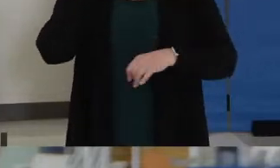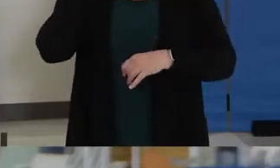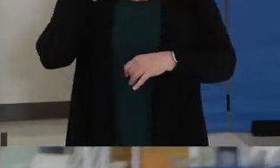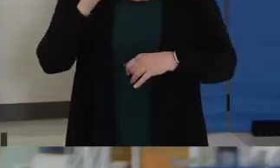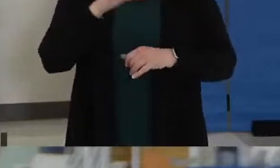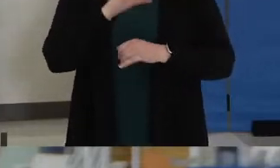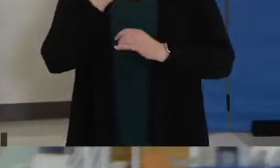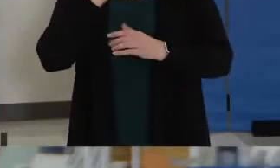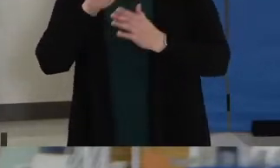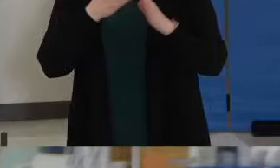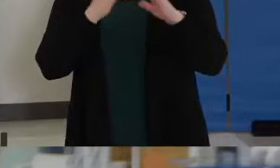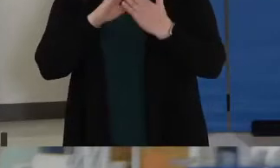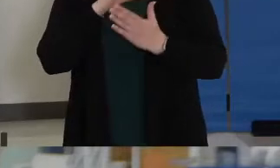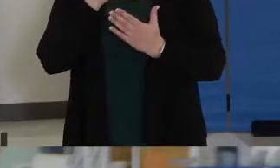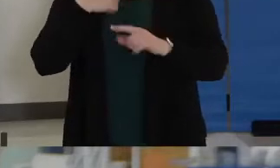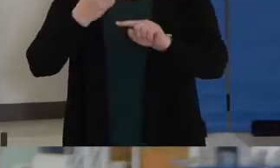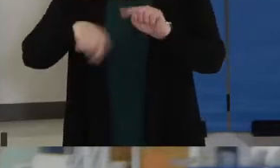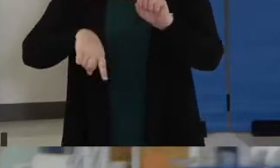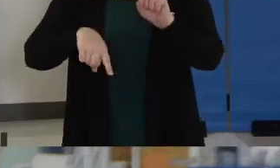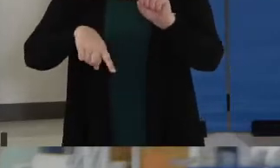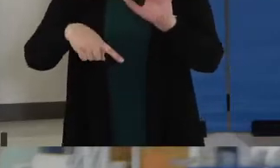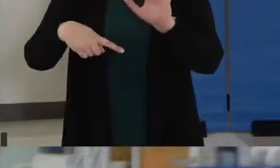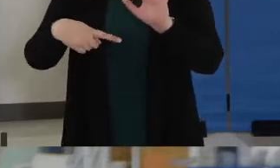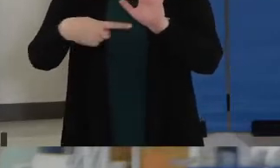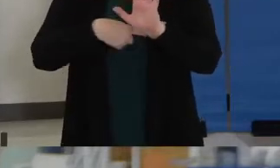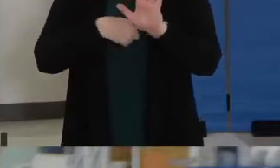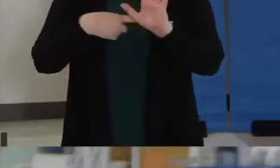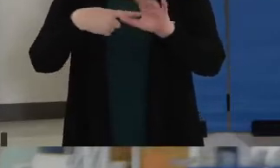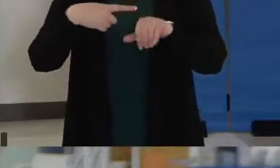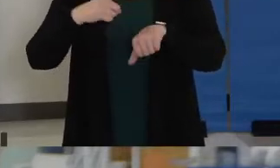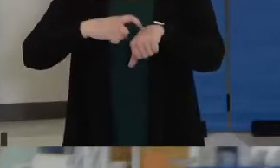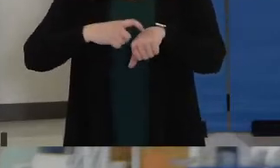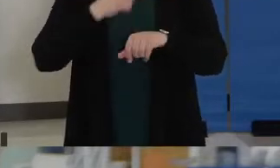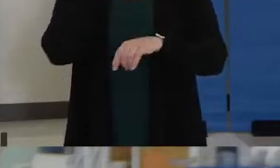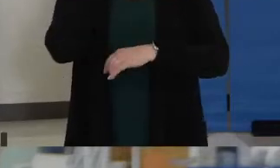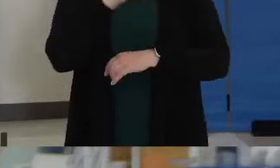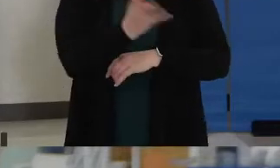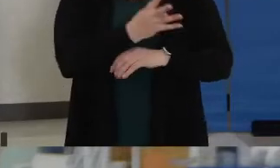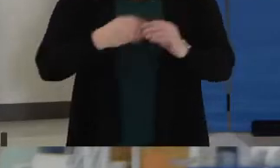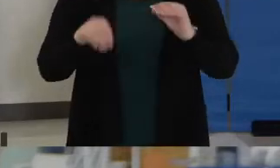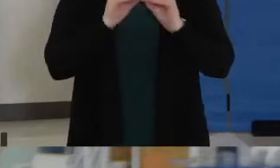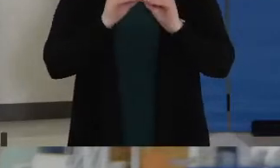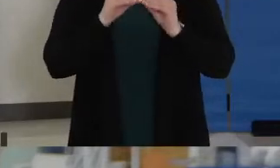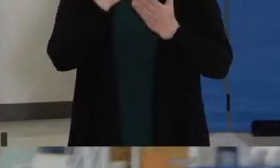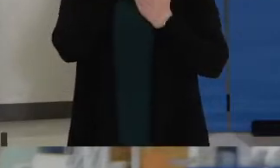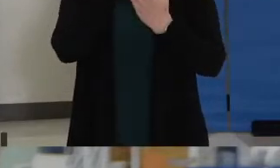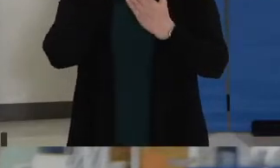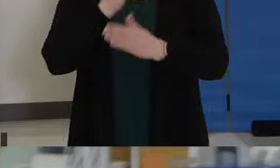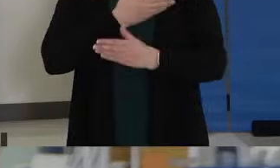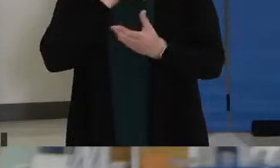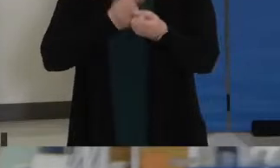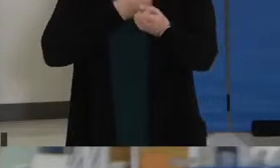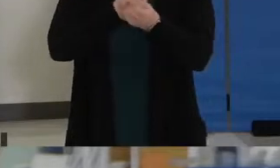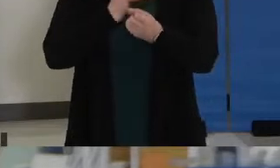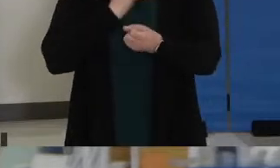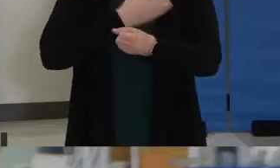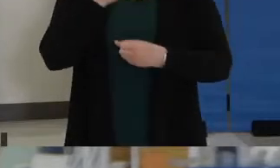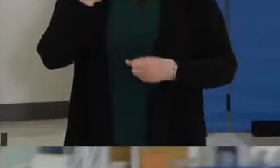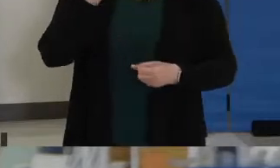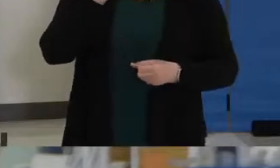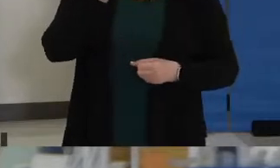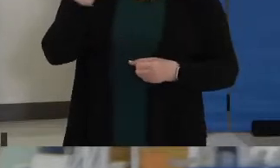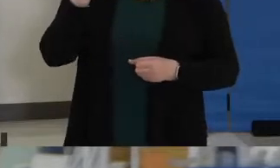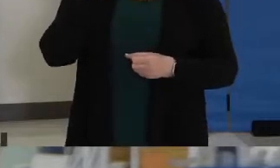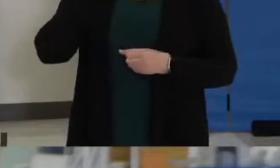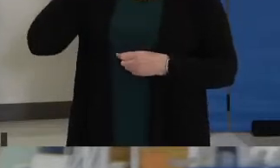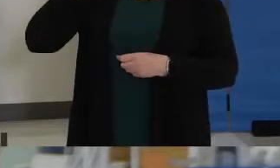that we can no longer afford to ignore. So thank you for your support and care for our heroes in need. And now it is my distinct